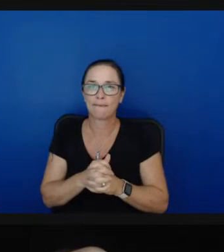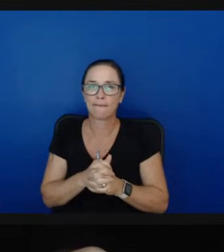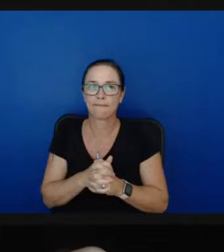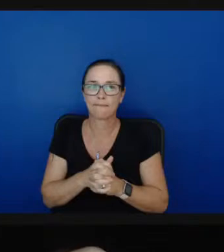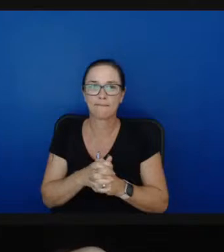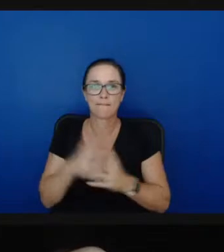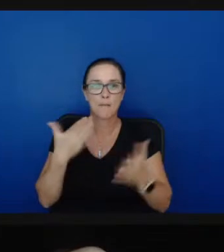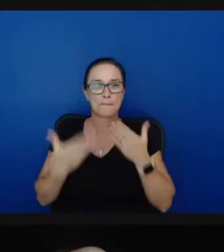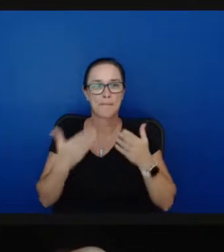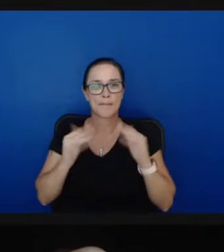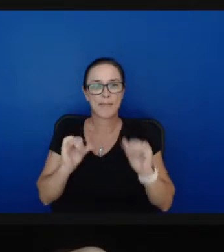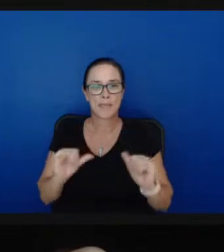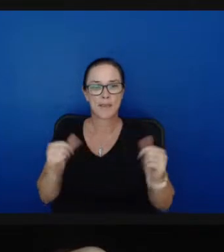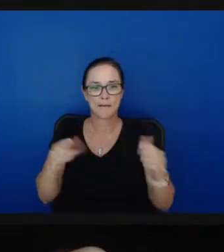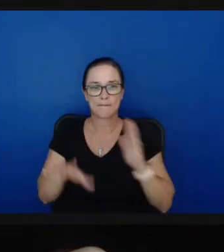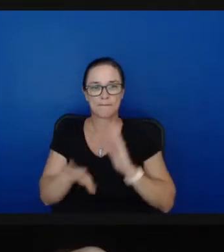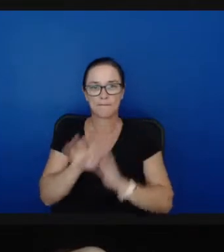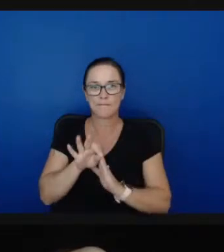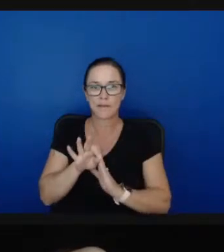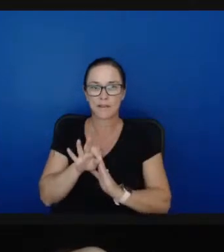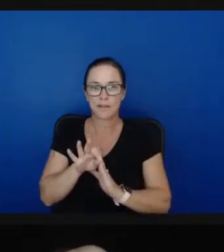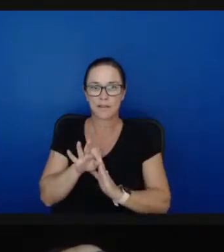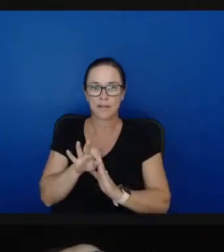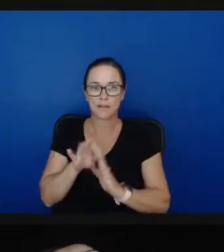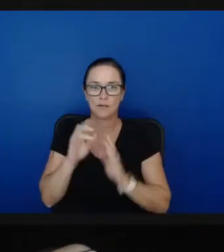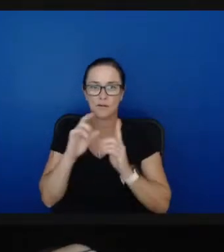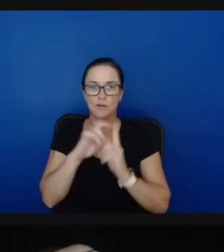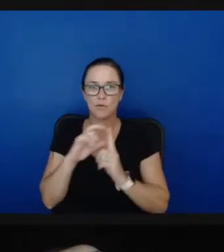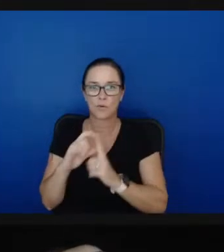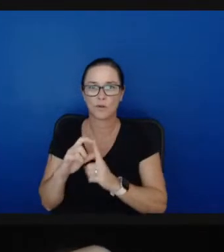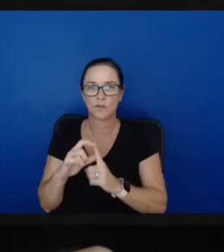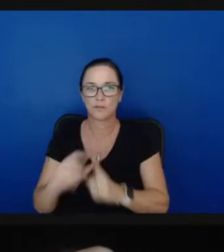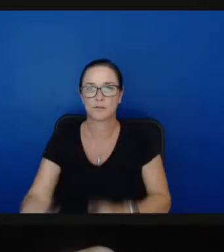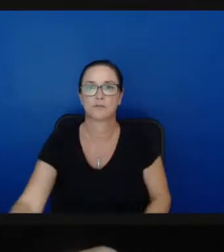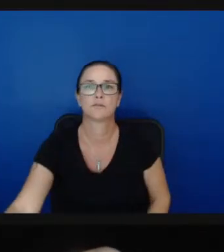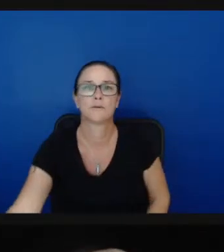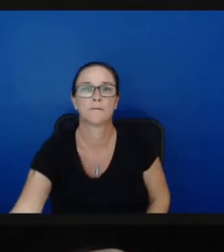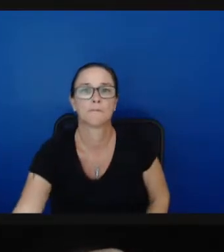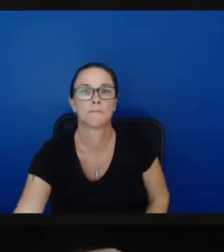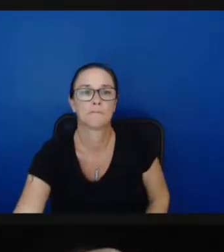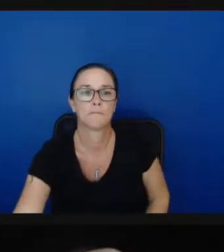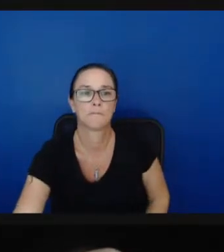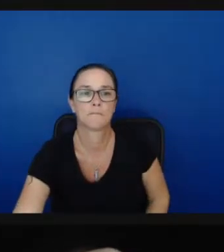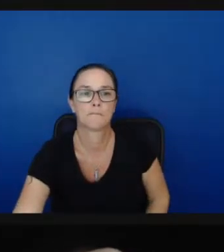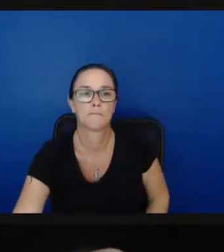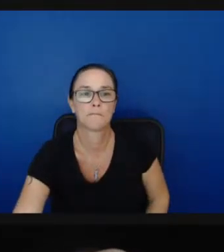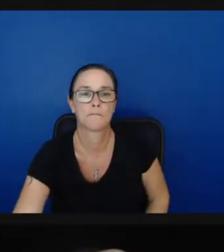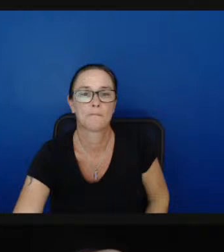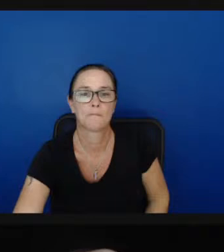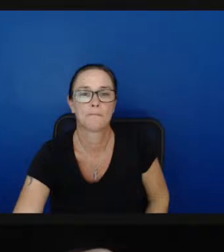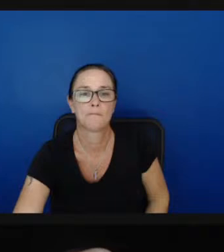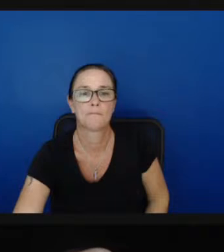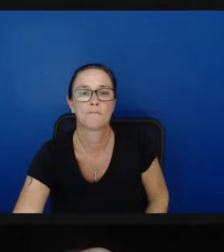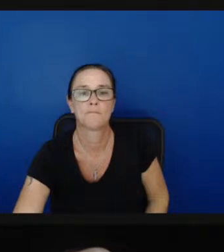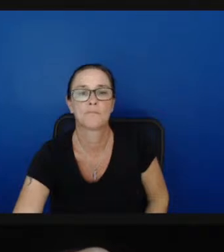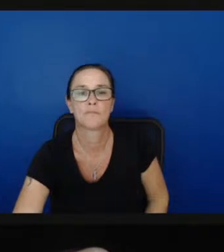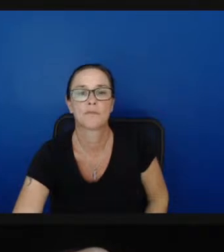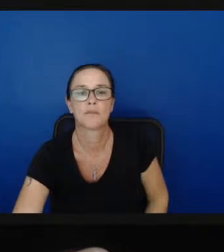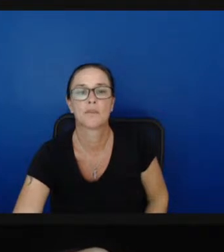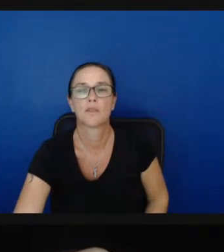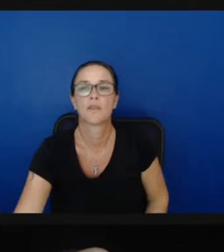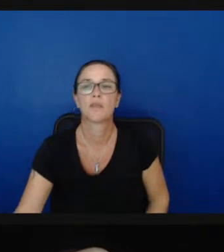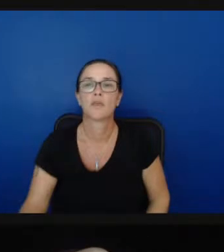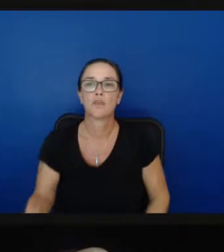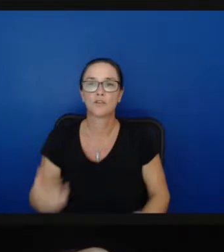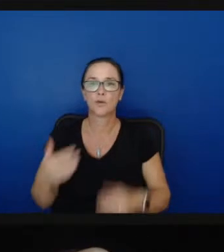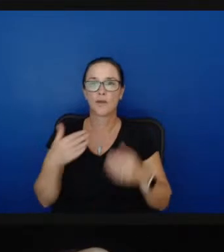find the text. Here we go. This is how it actually works. A global network of